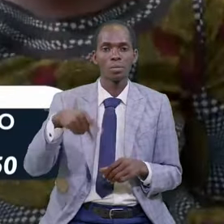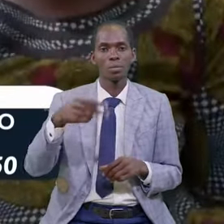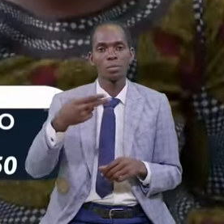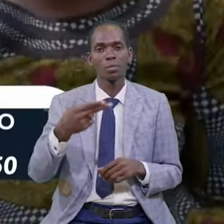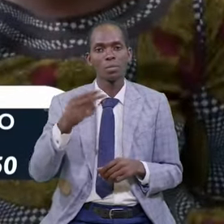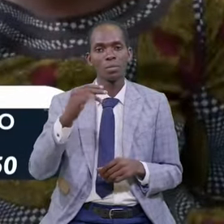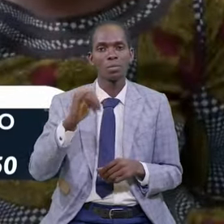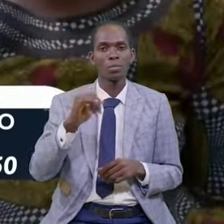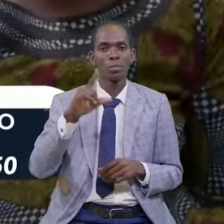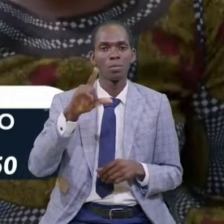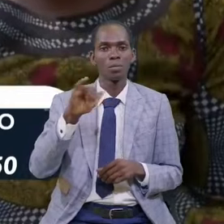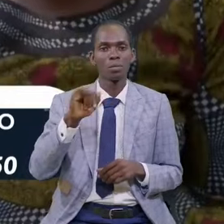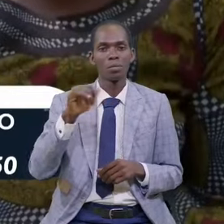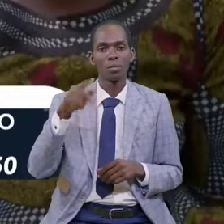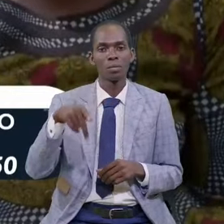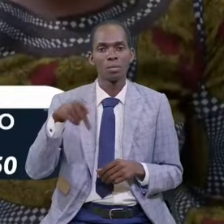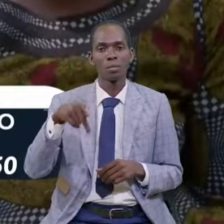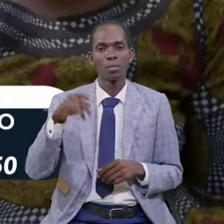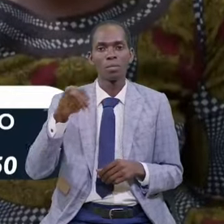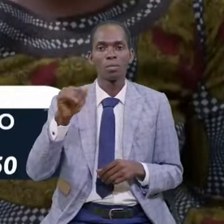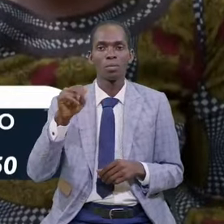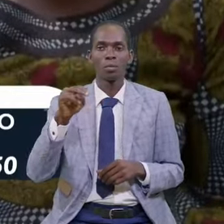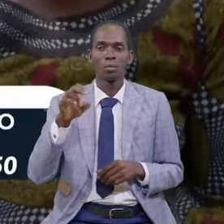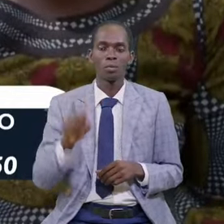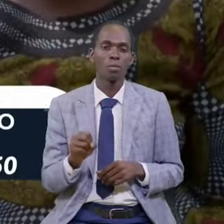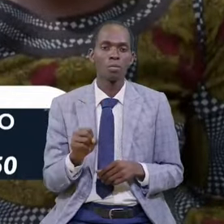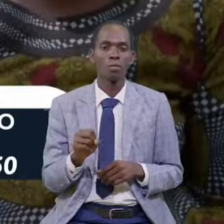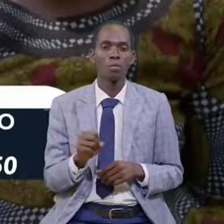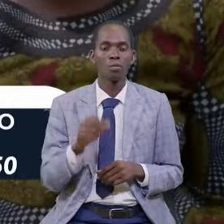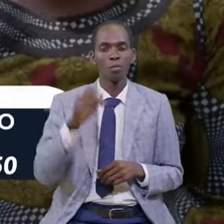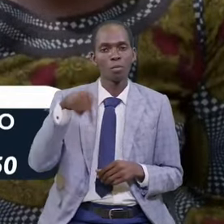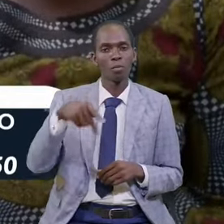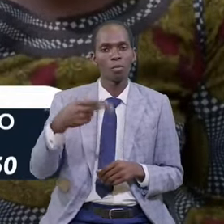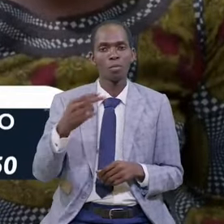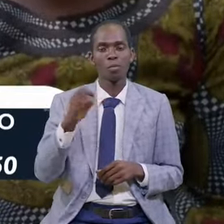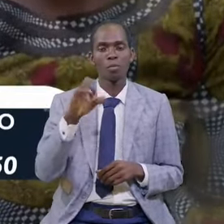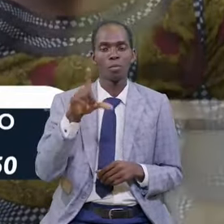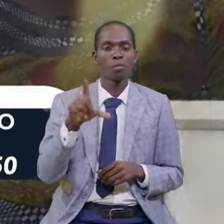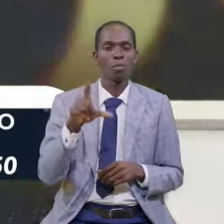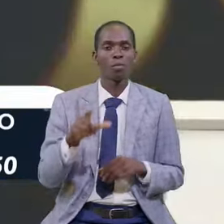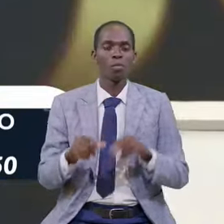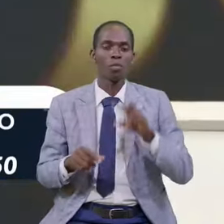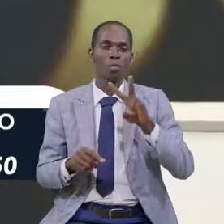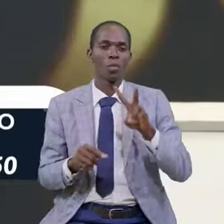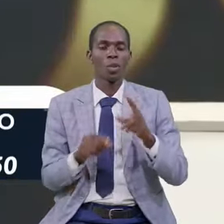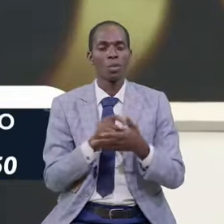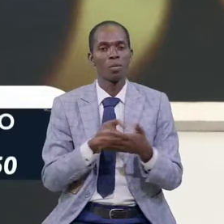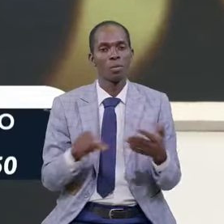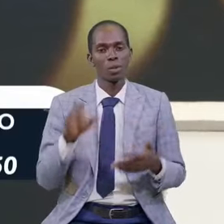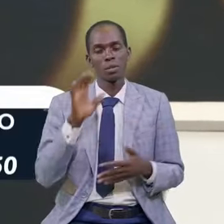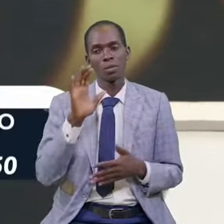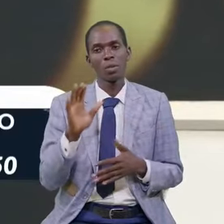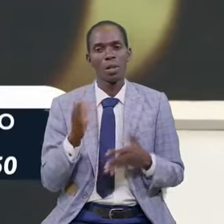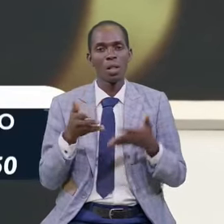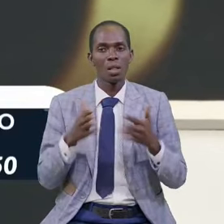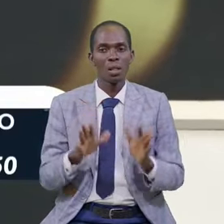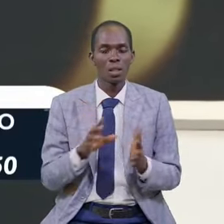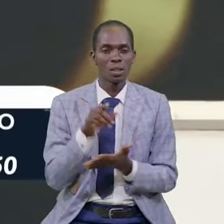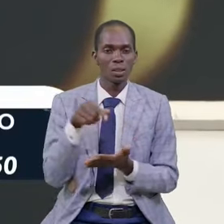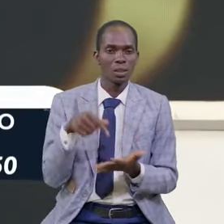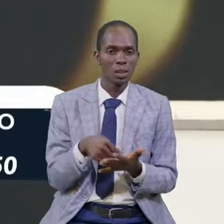5 Philippians chapter 2 verse 5 it says let this might be in